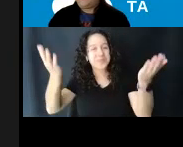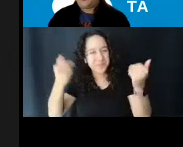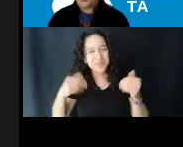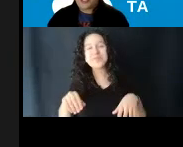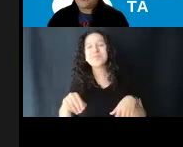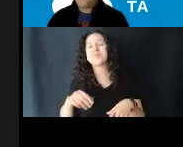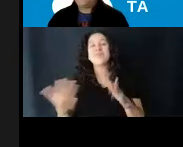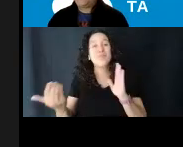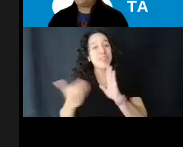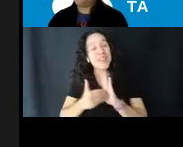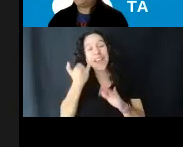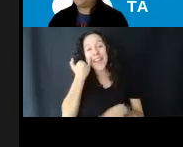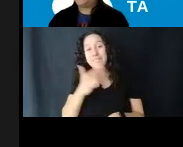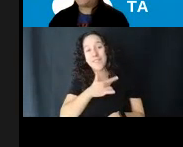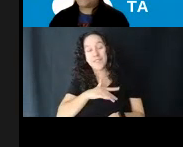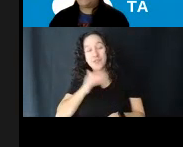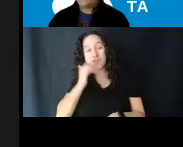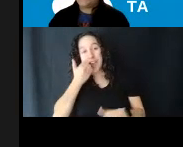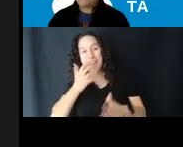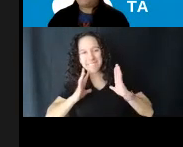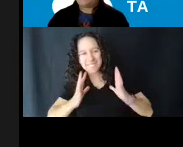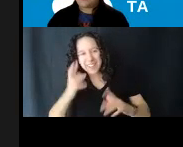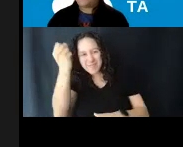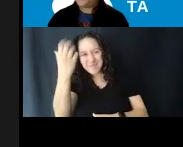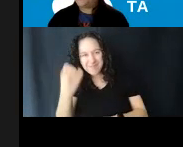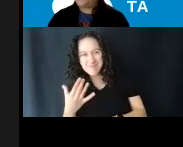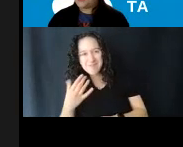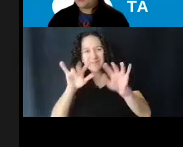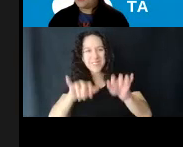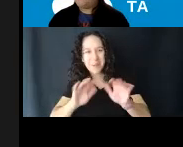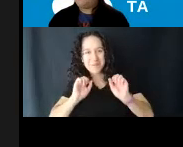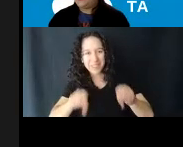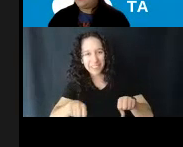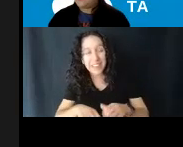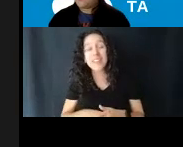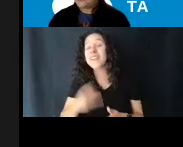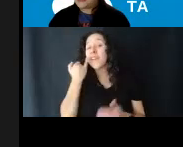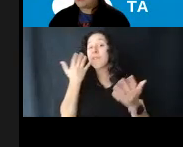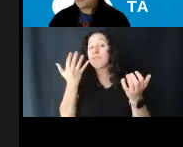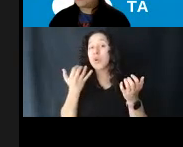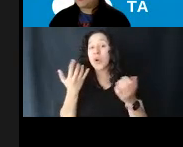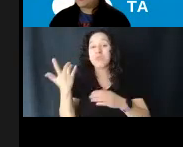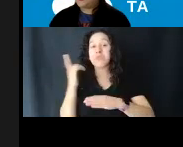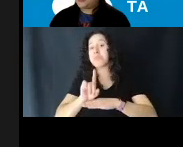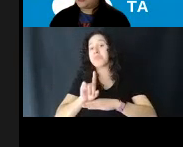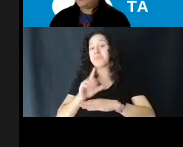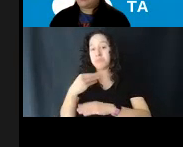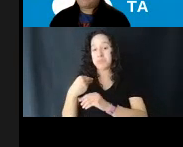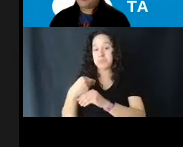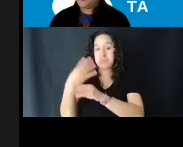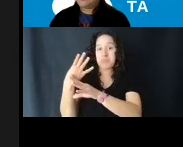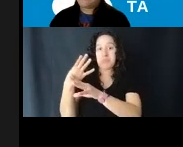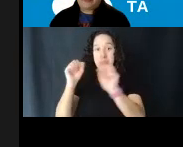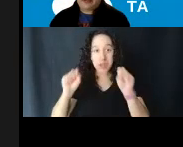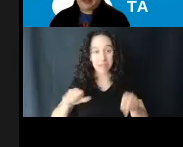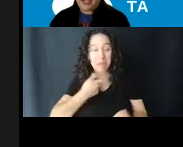you feel shy, you can put it in the chat. If you'd like to come on camera and ask the question, you can